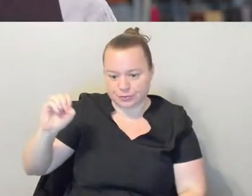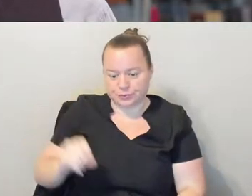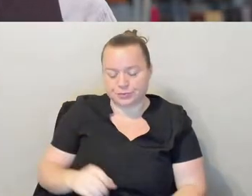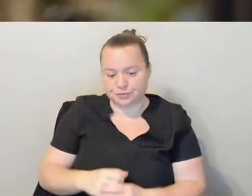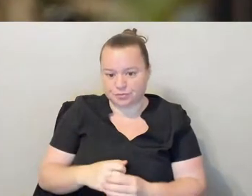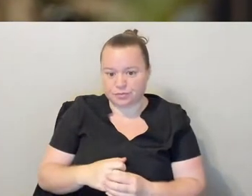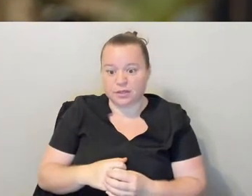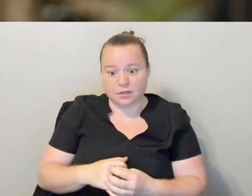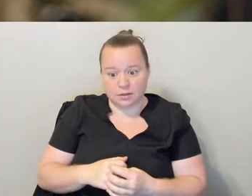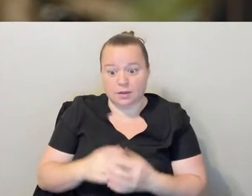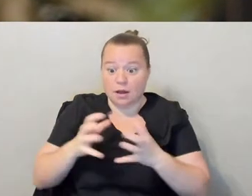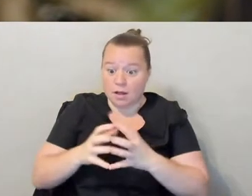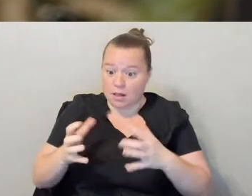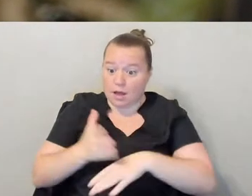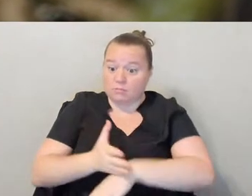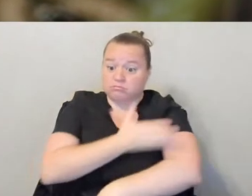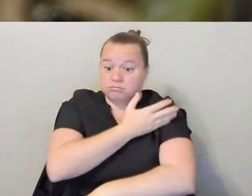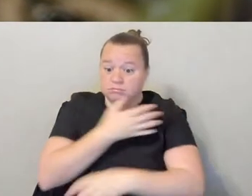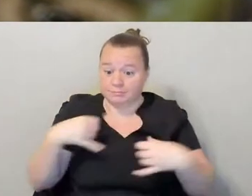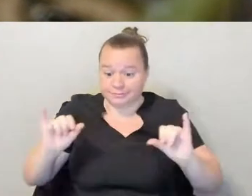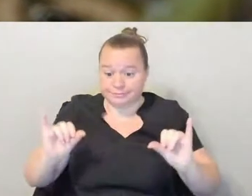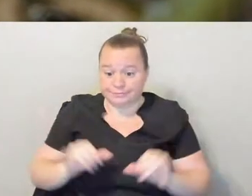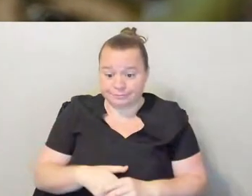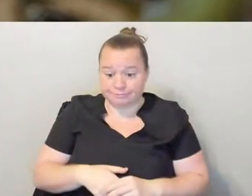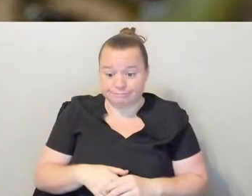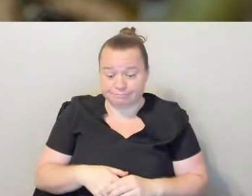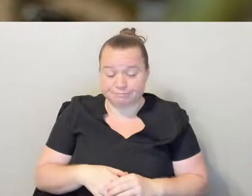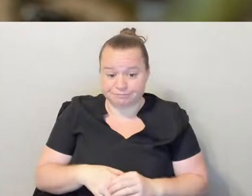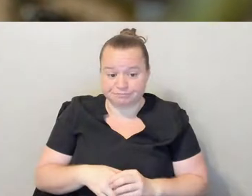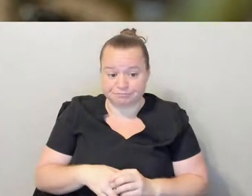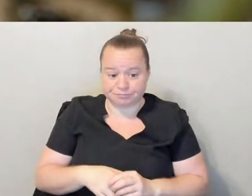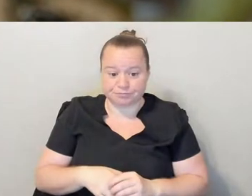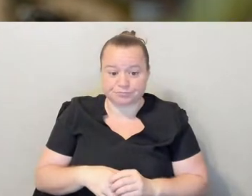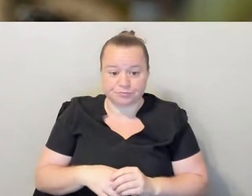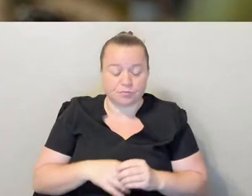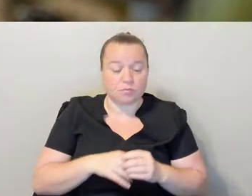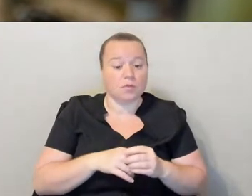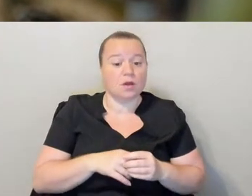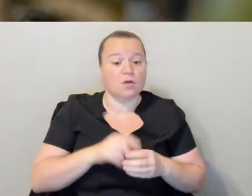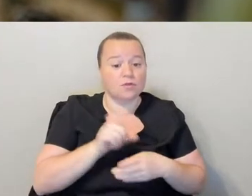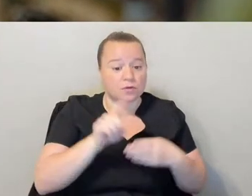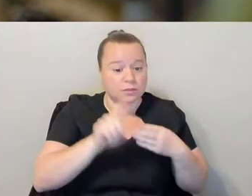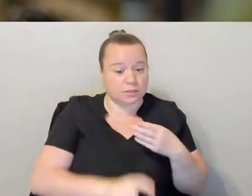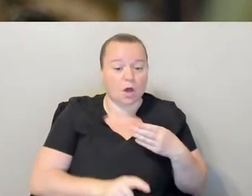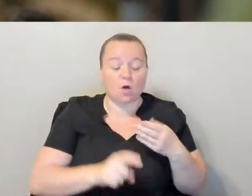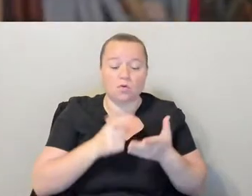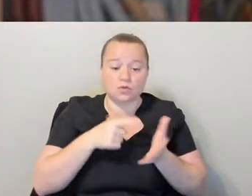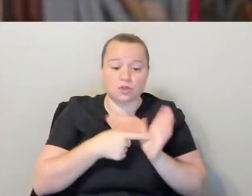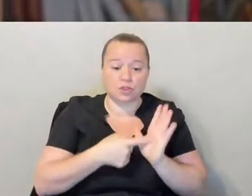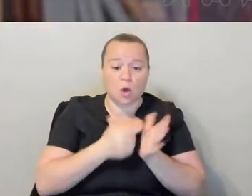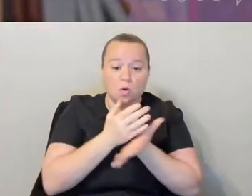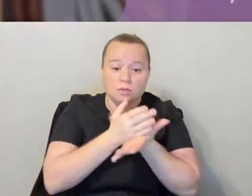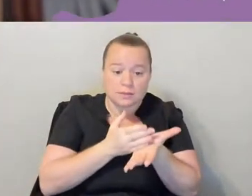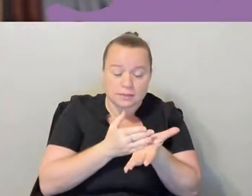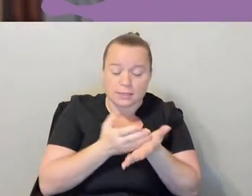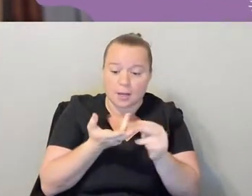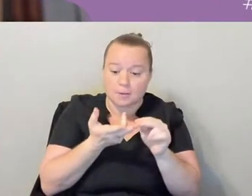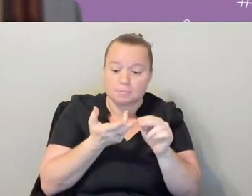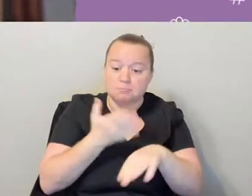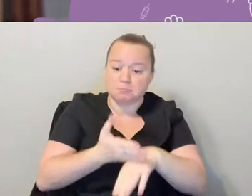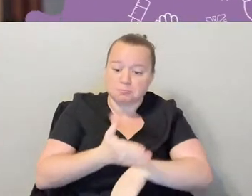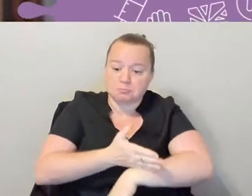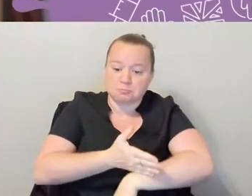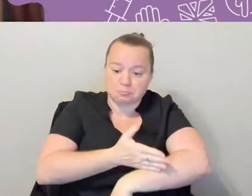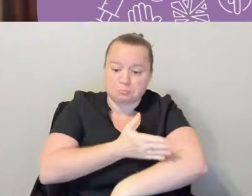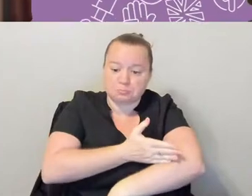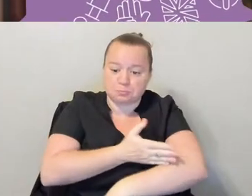go. The results from this year's Gender Equality Index show fragile gains in gender equality. However, the